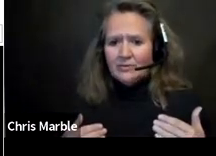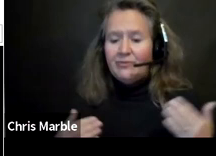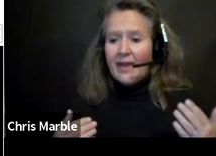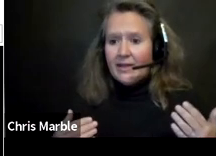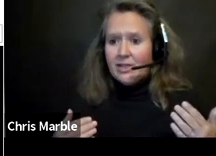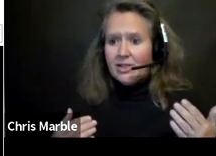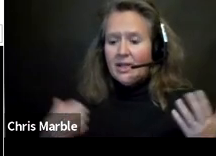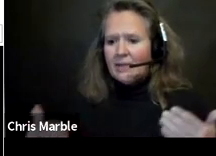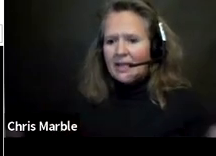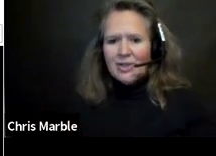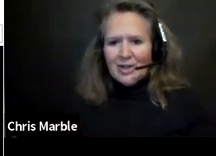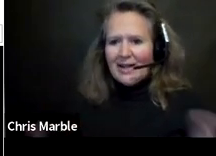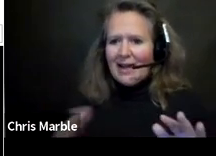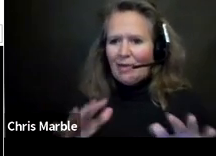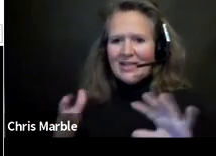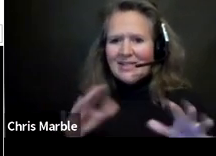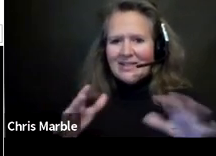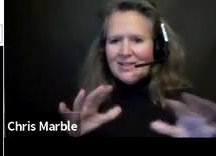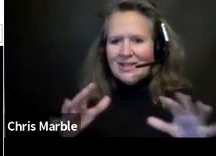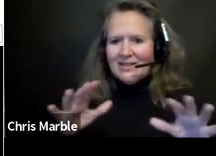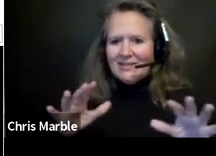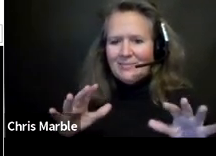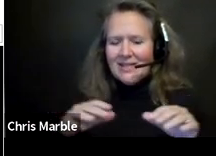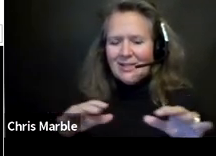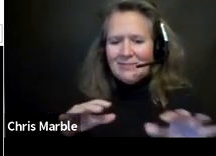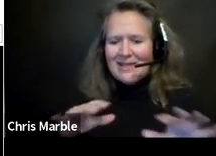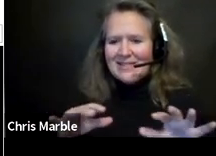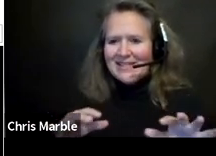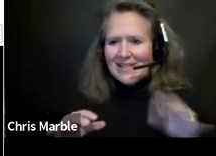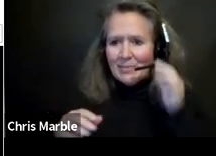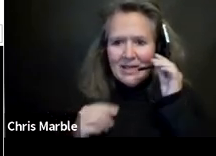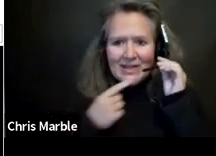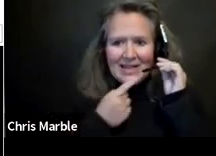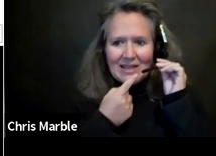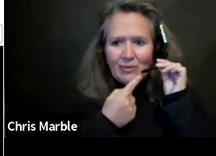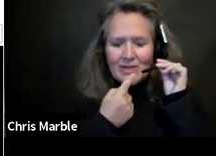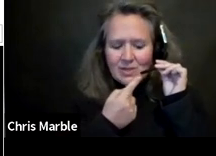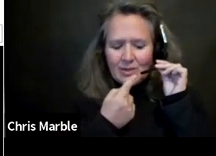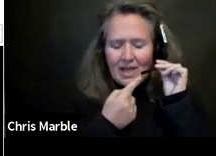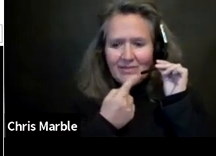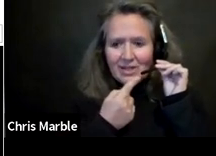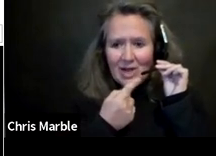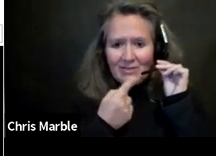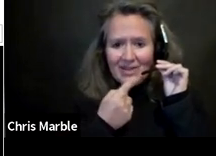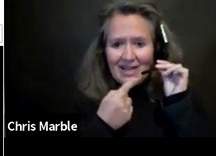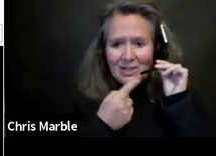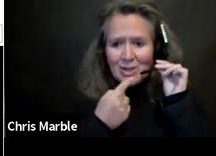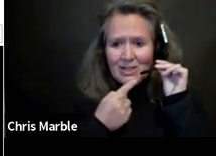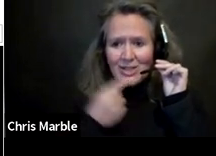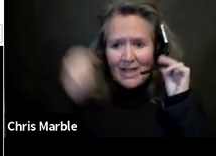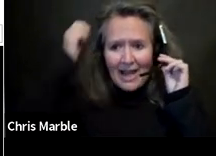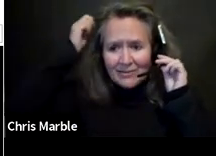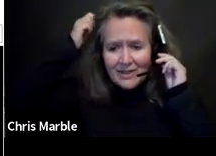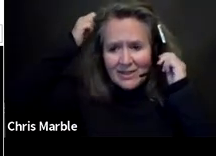of advantage. I'm not going to turn it on now because it can potentially mess things up. again, the voice is only having to travel that